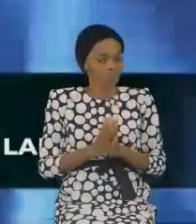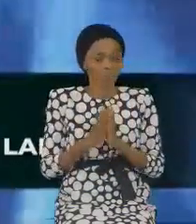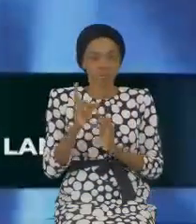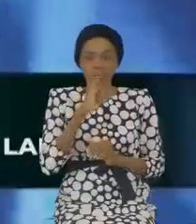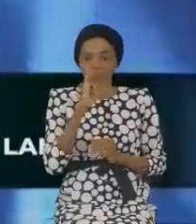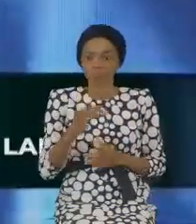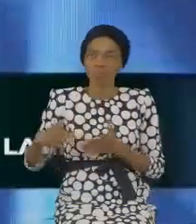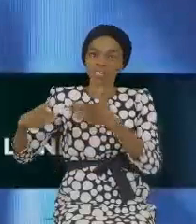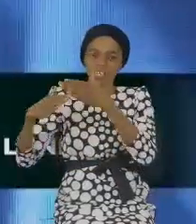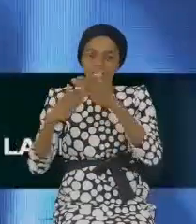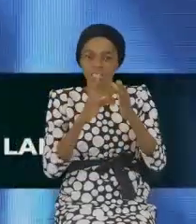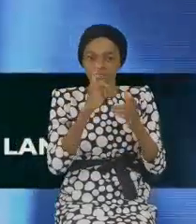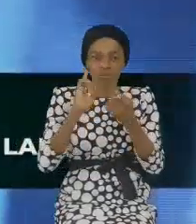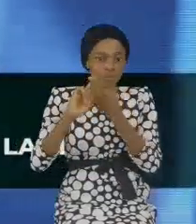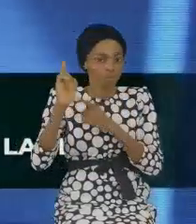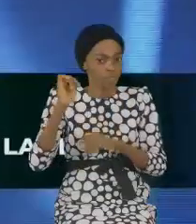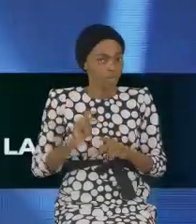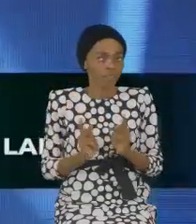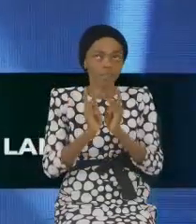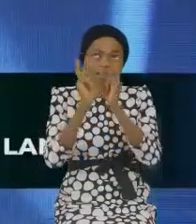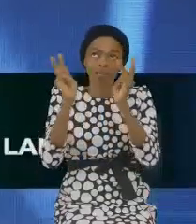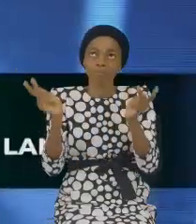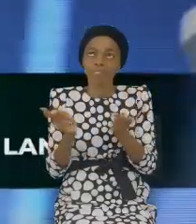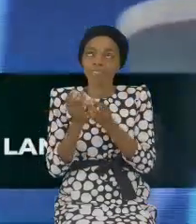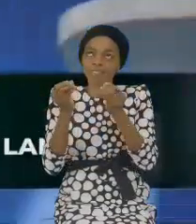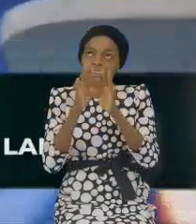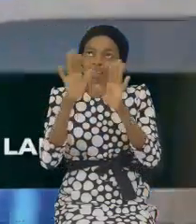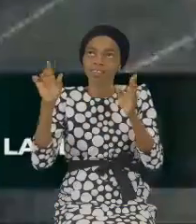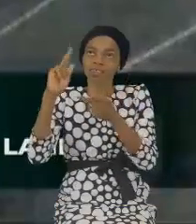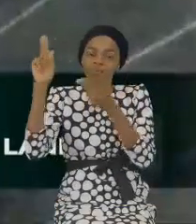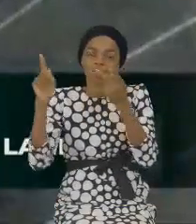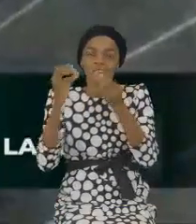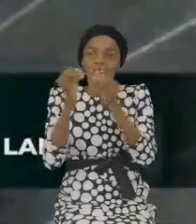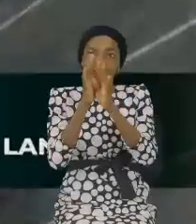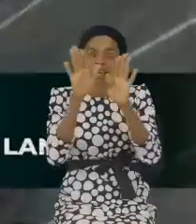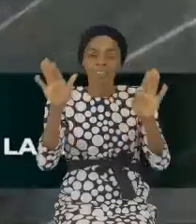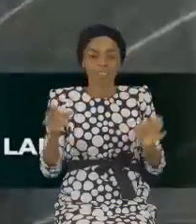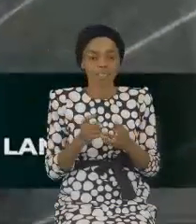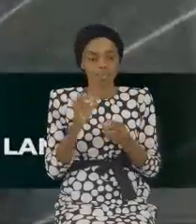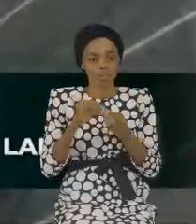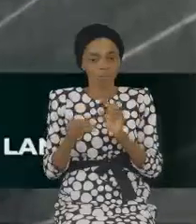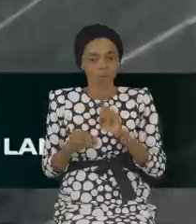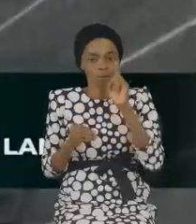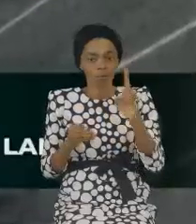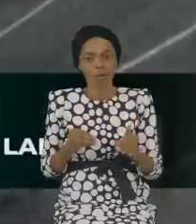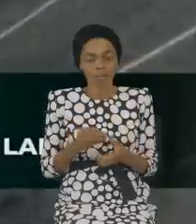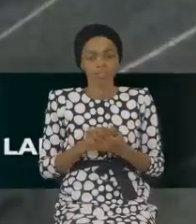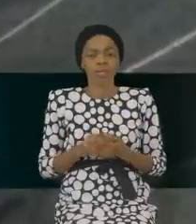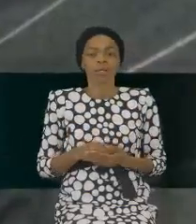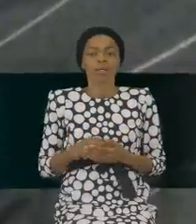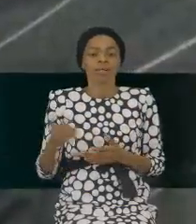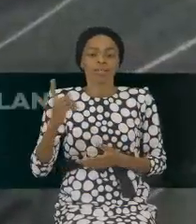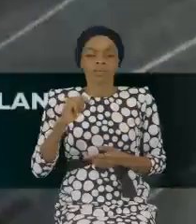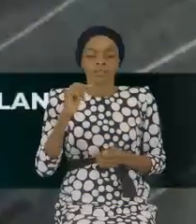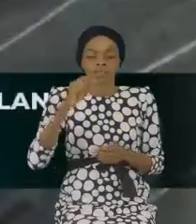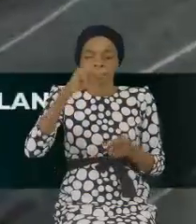to that land, the perfect land. Look at number one here. Number one, we're looking at presenting the perfect